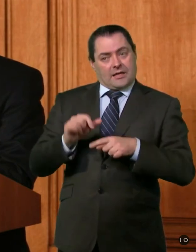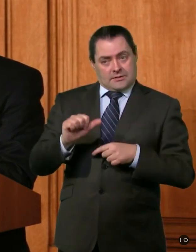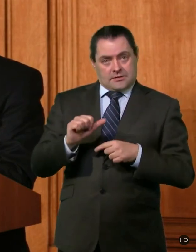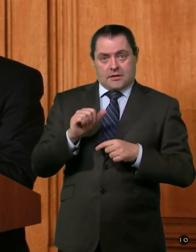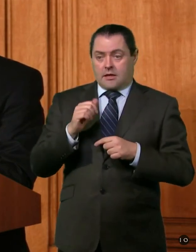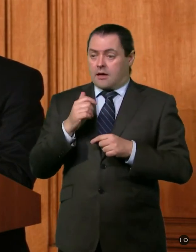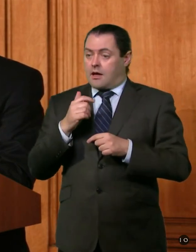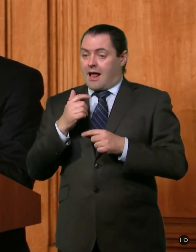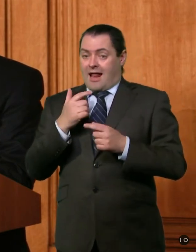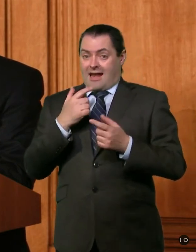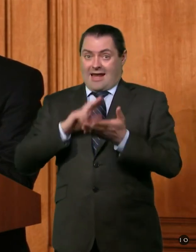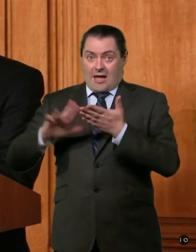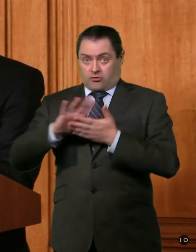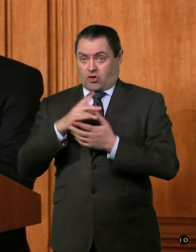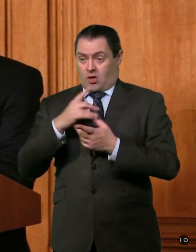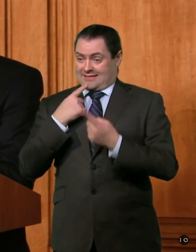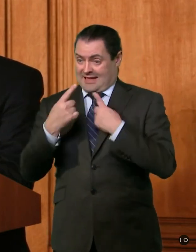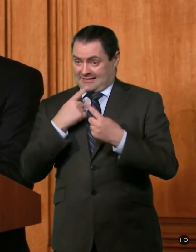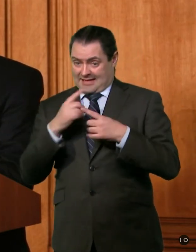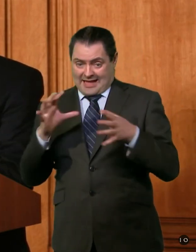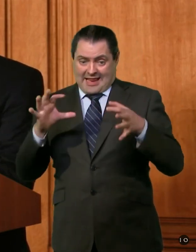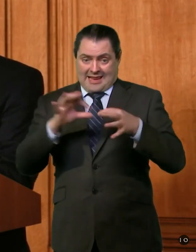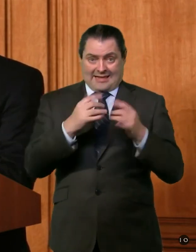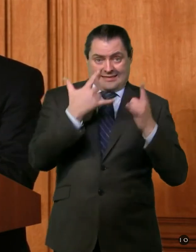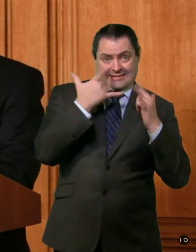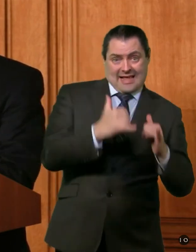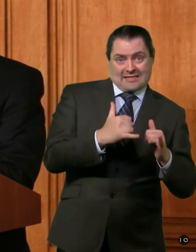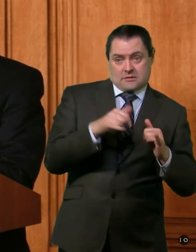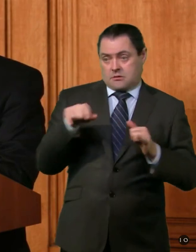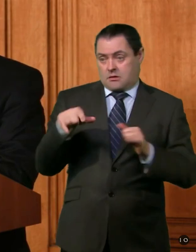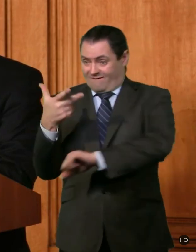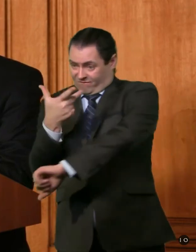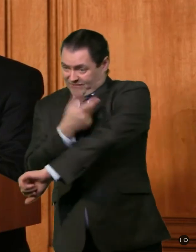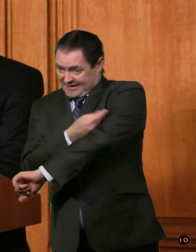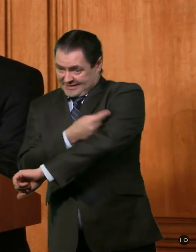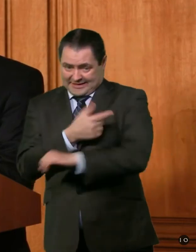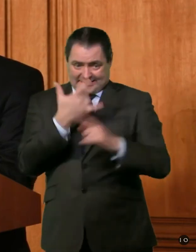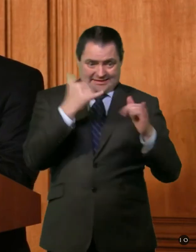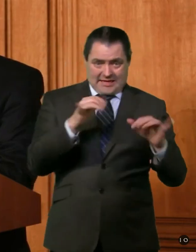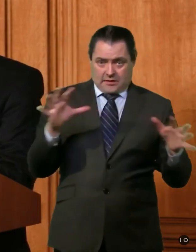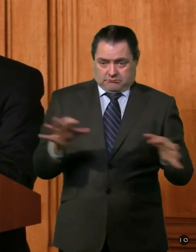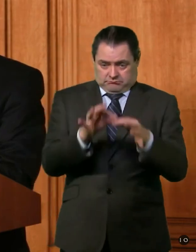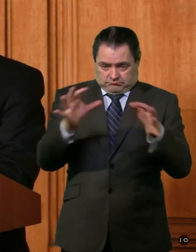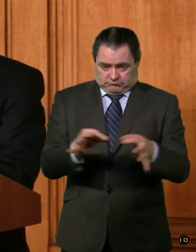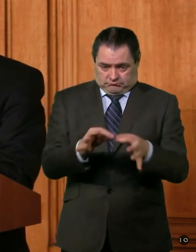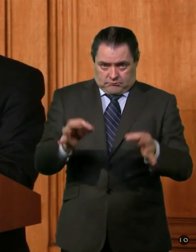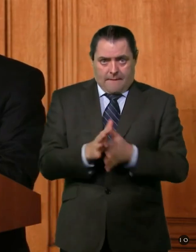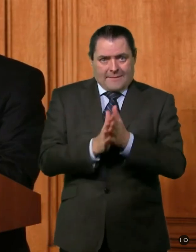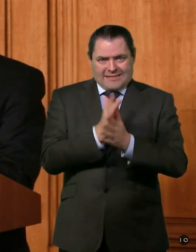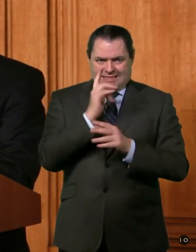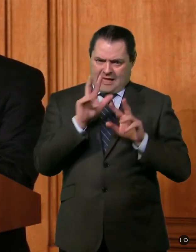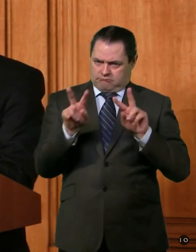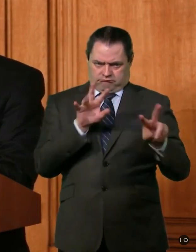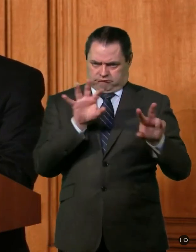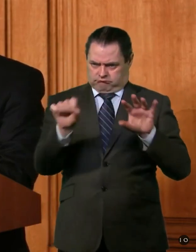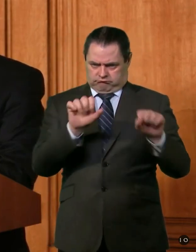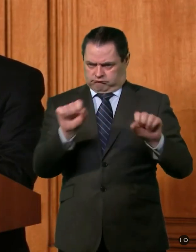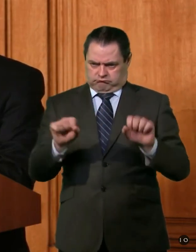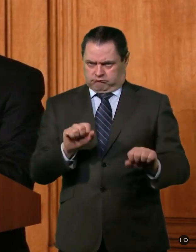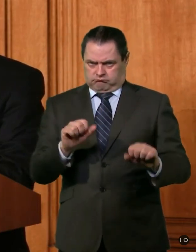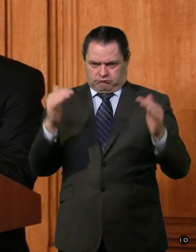I'm hopeful that within a few weeks' time there will be the beginnings of some signals about how